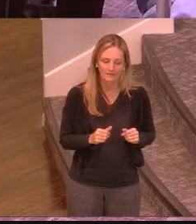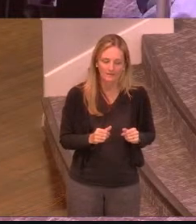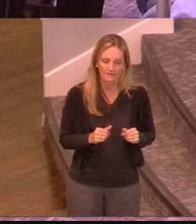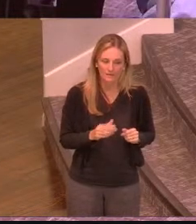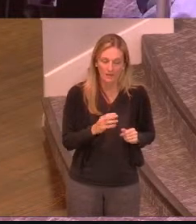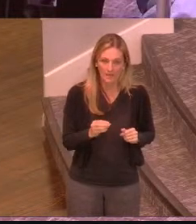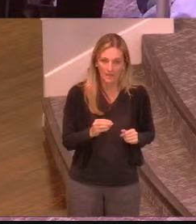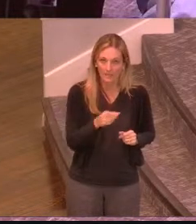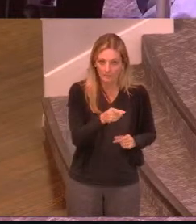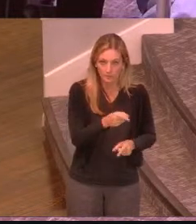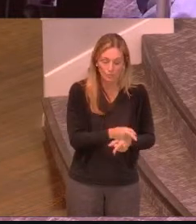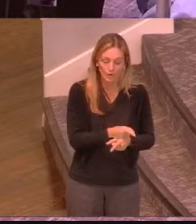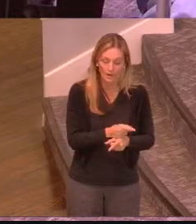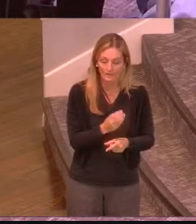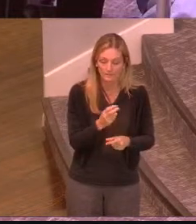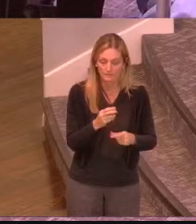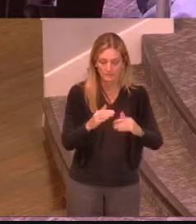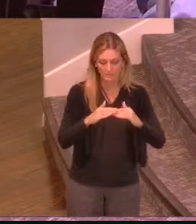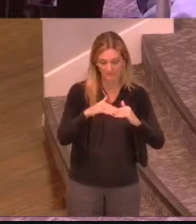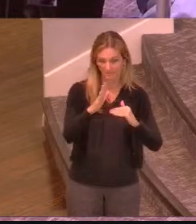you're right, $12.50